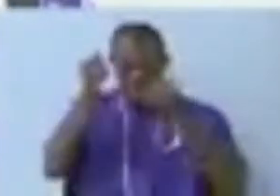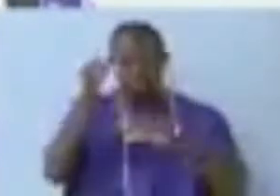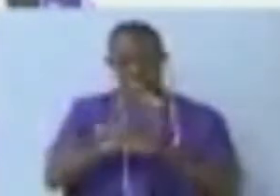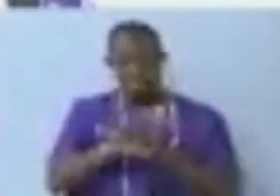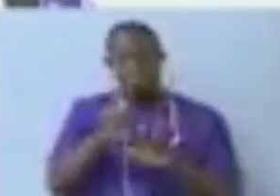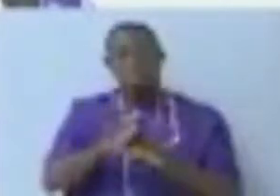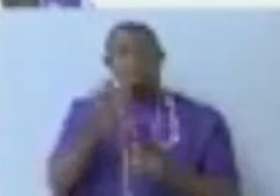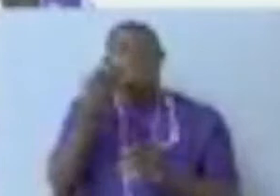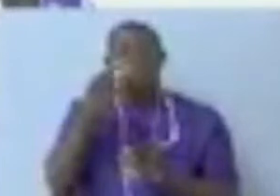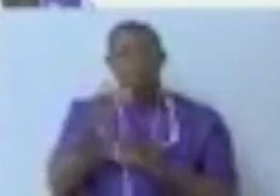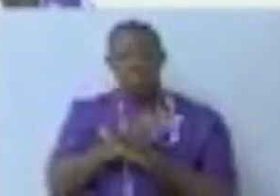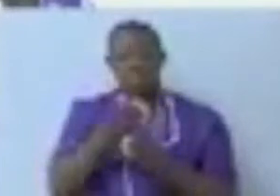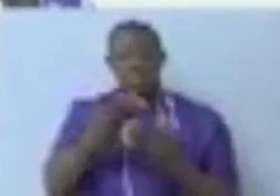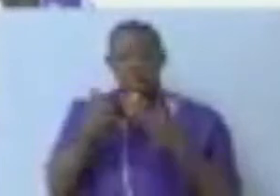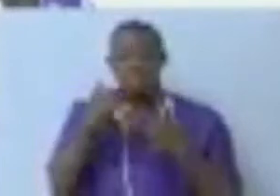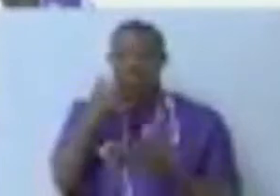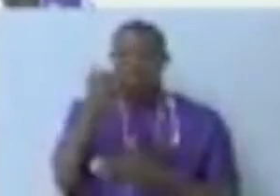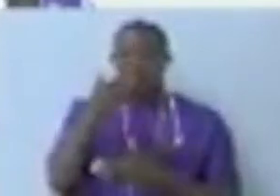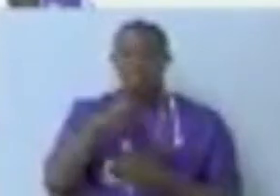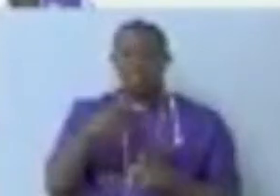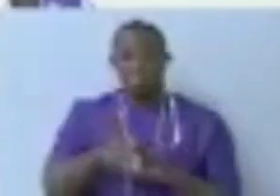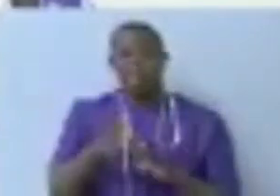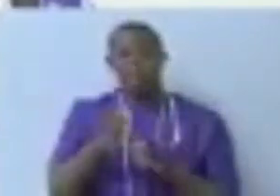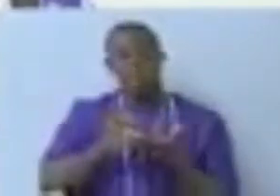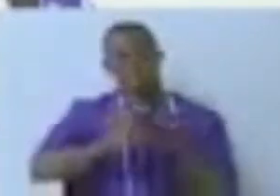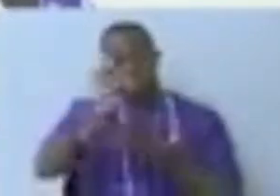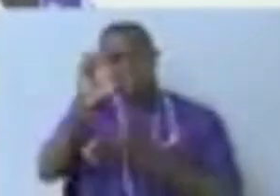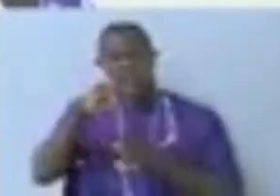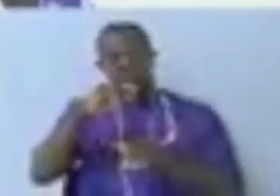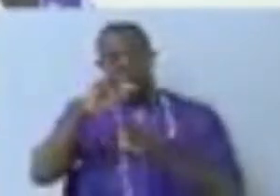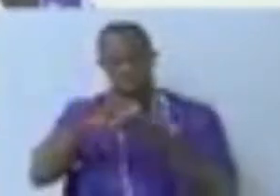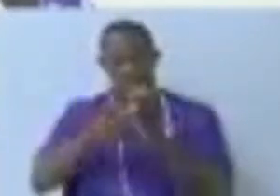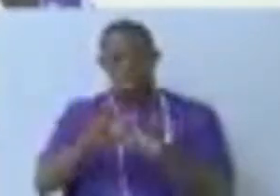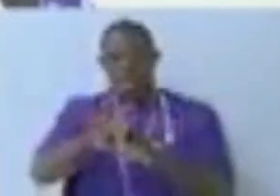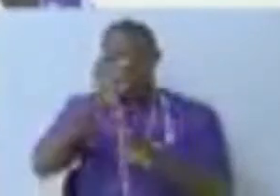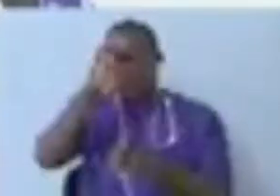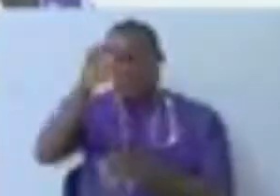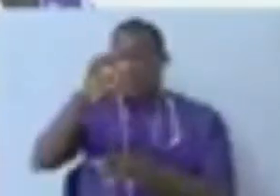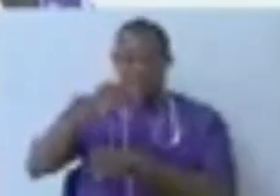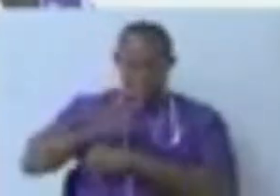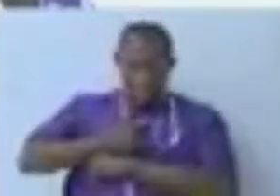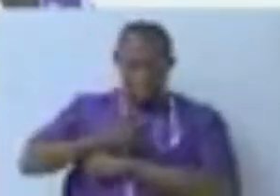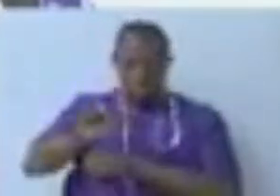when he gave me the instructions from the Minister of Interior, to come to sign the warrant.